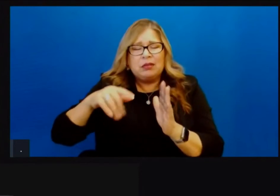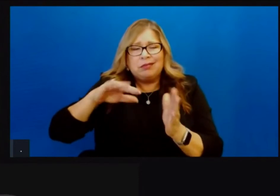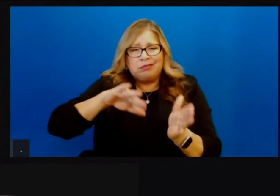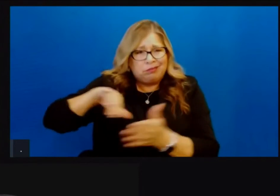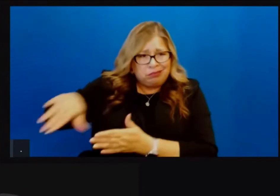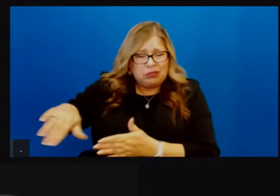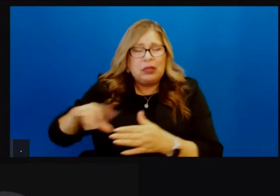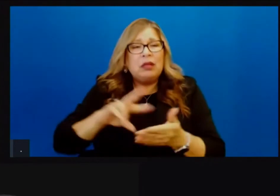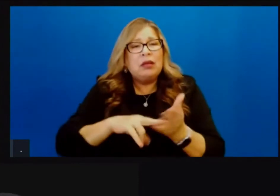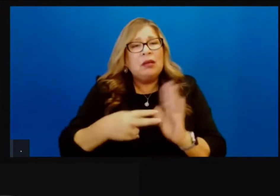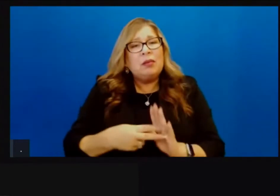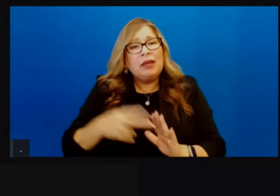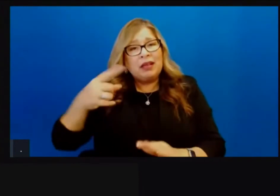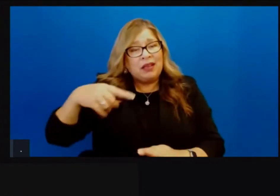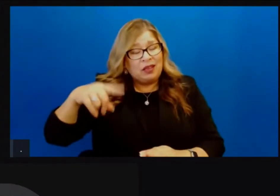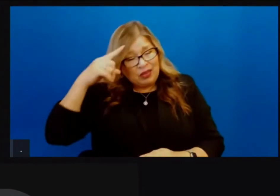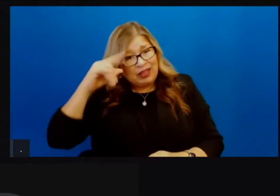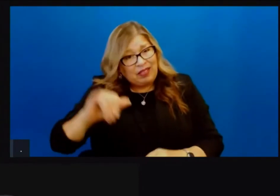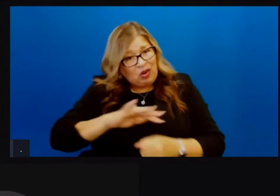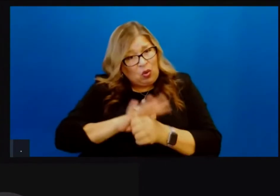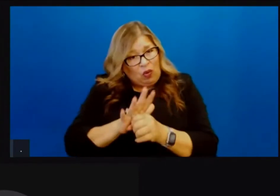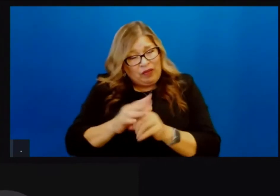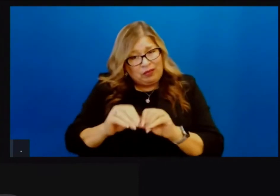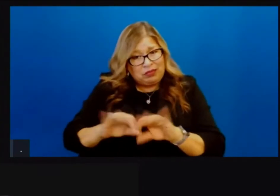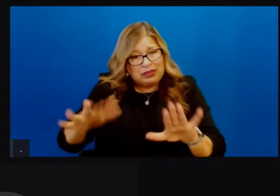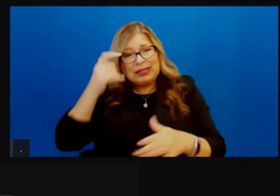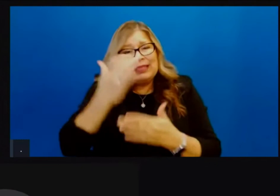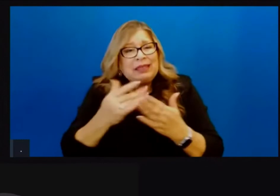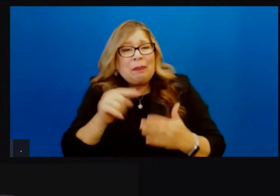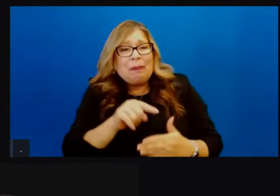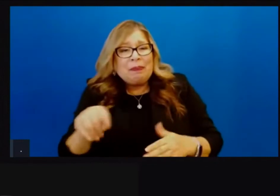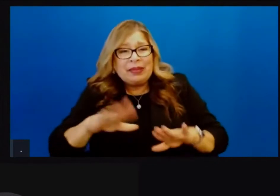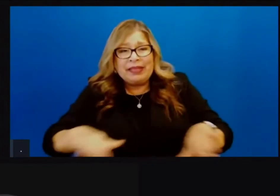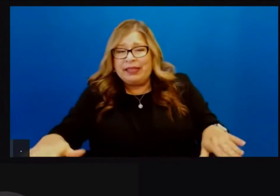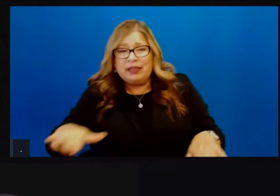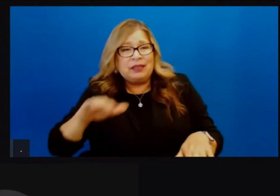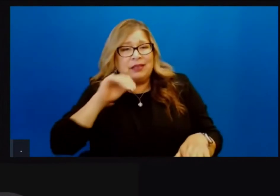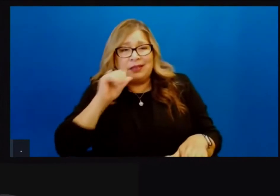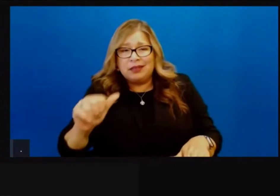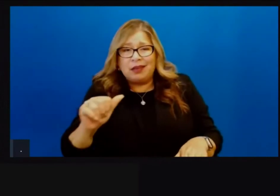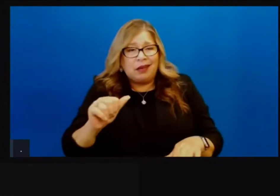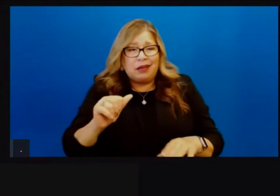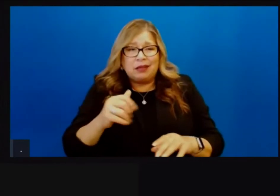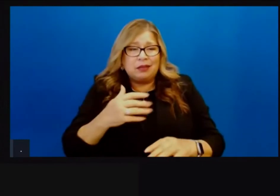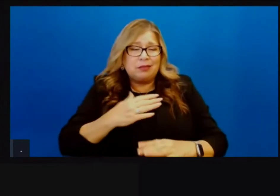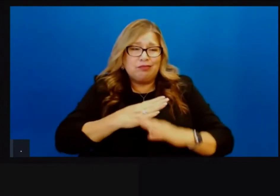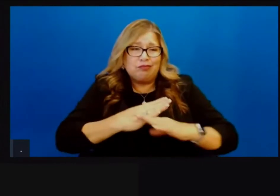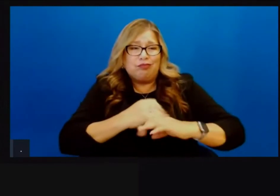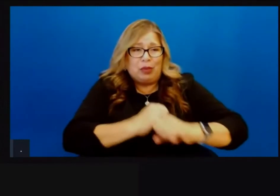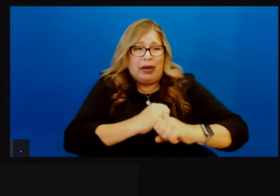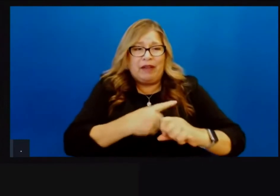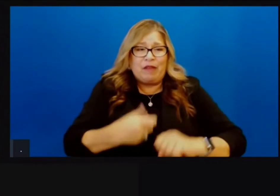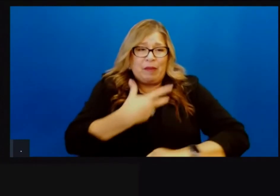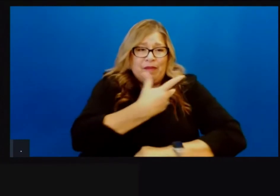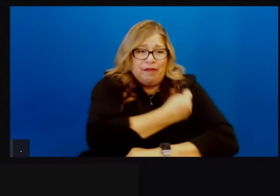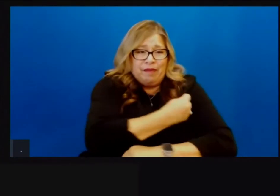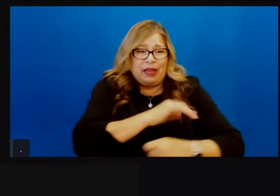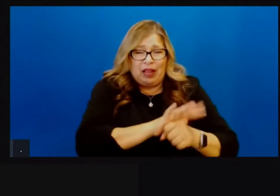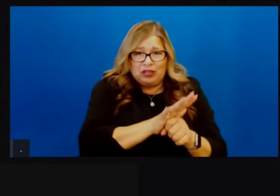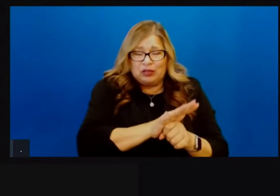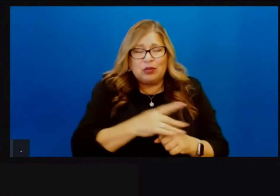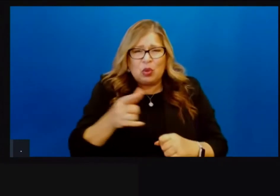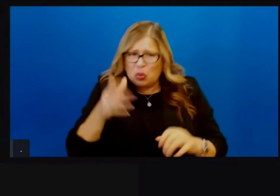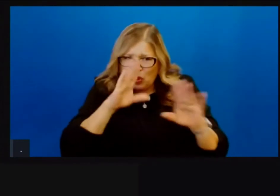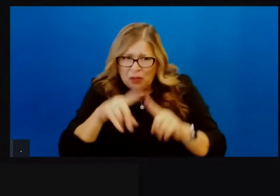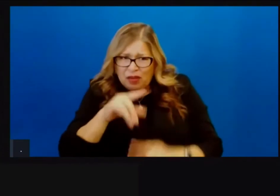infection with their COVID vaccine, might there be another surge? Is that a worry at all? That data, obviously